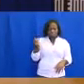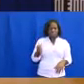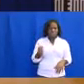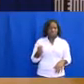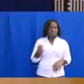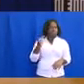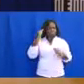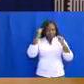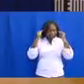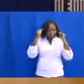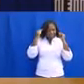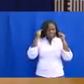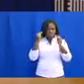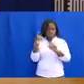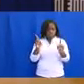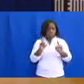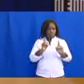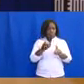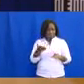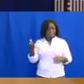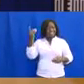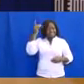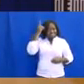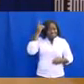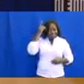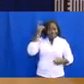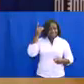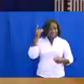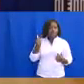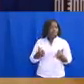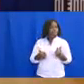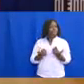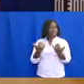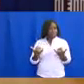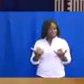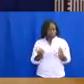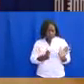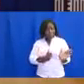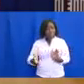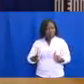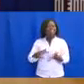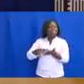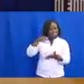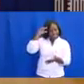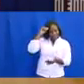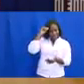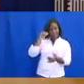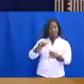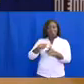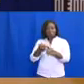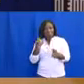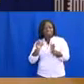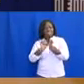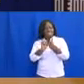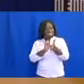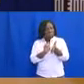account in dealing with this disease, much as we are prepared to learn from the examples